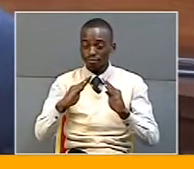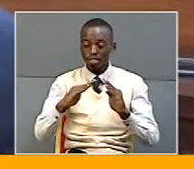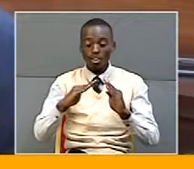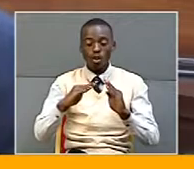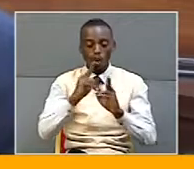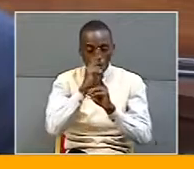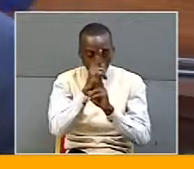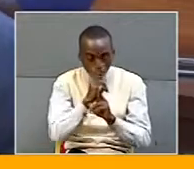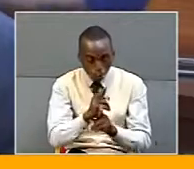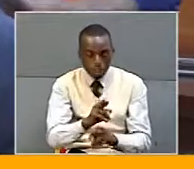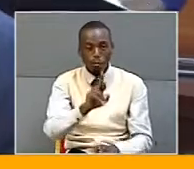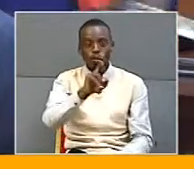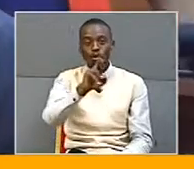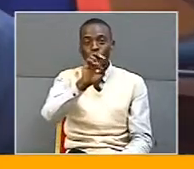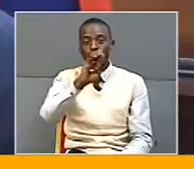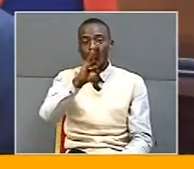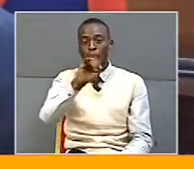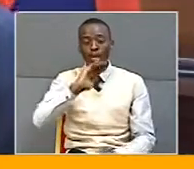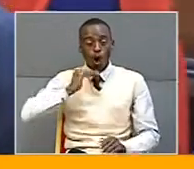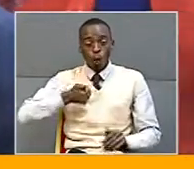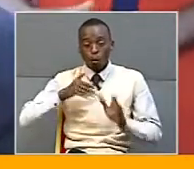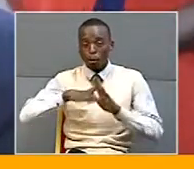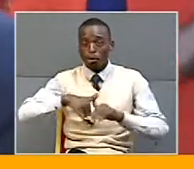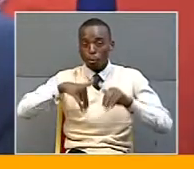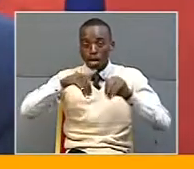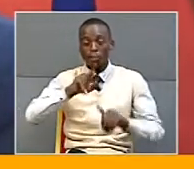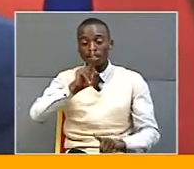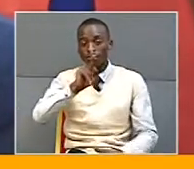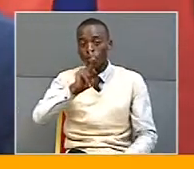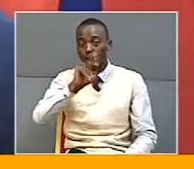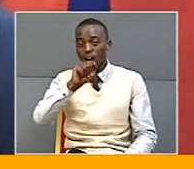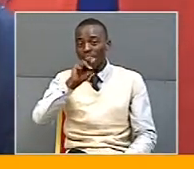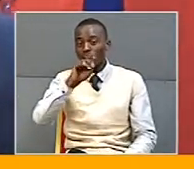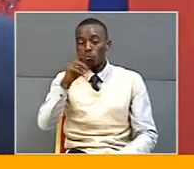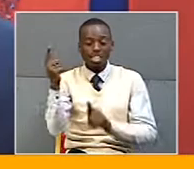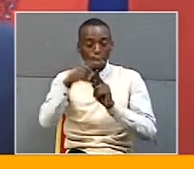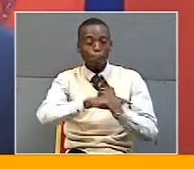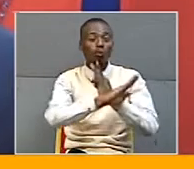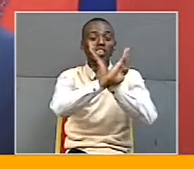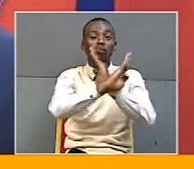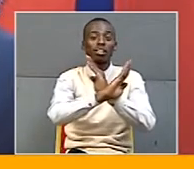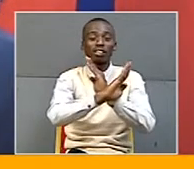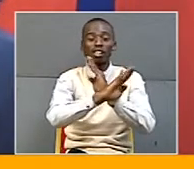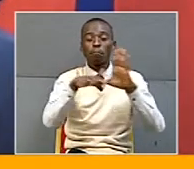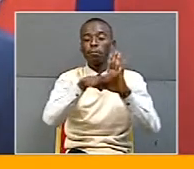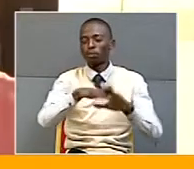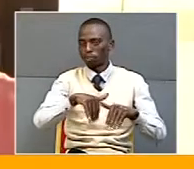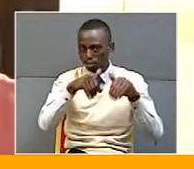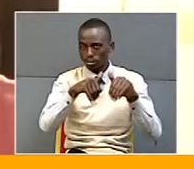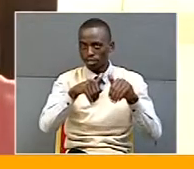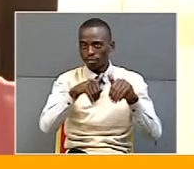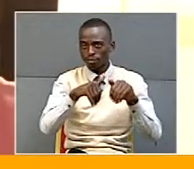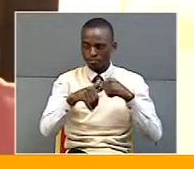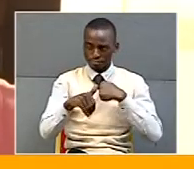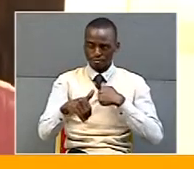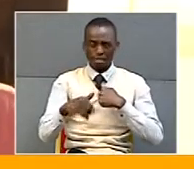Honorable Rebecca Kadaga, the woman MP for Kamuli, came back to the seat and suspended members of Parliament. What